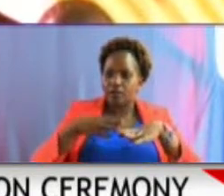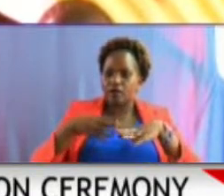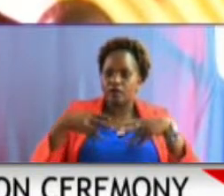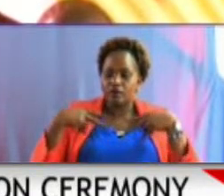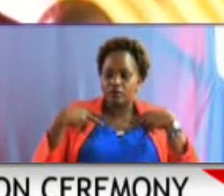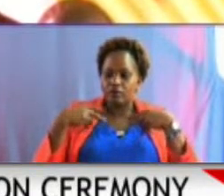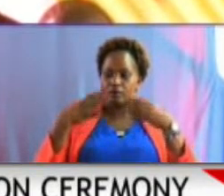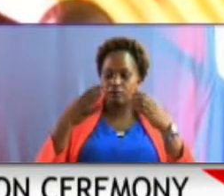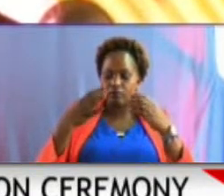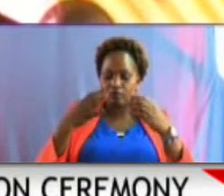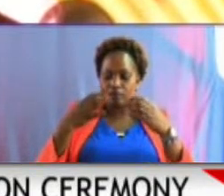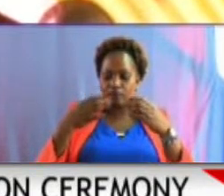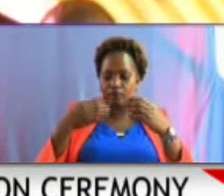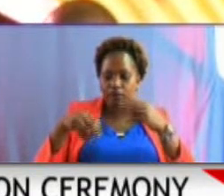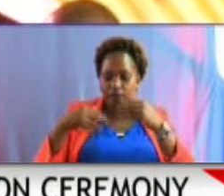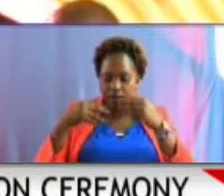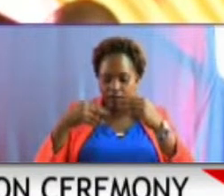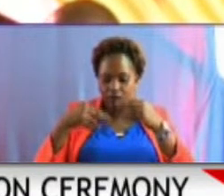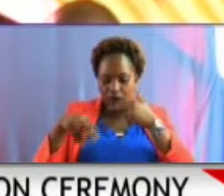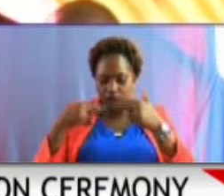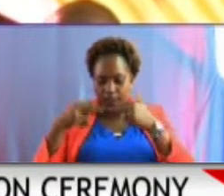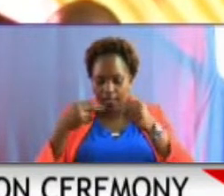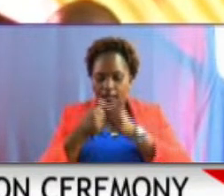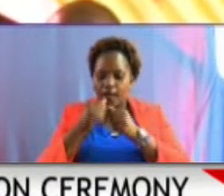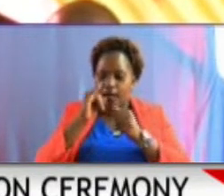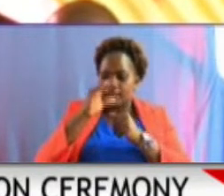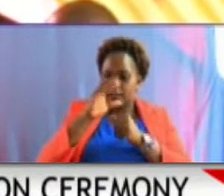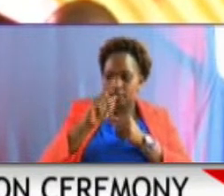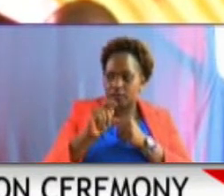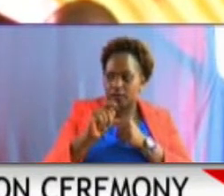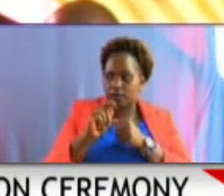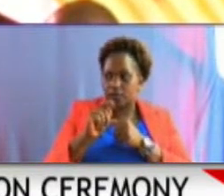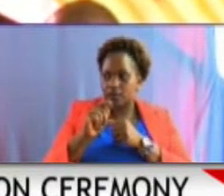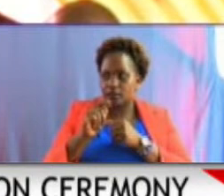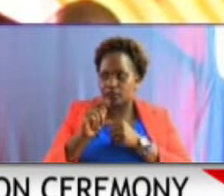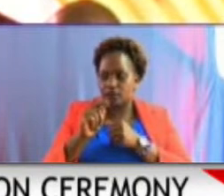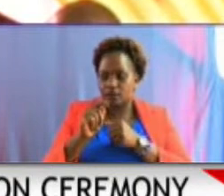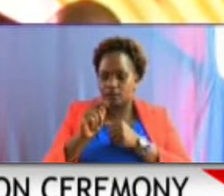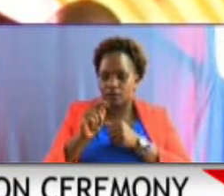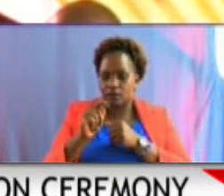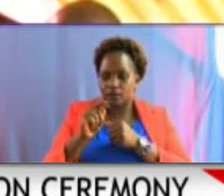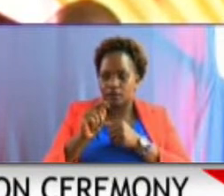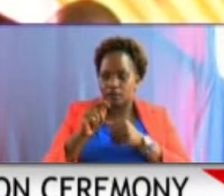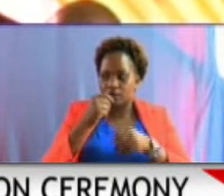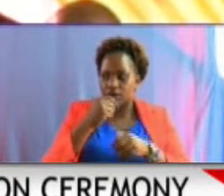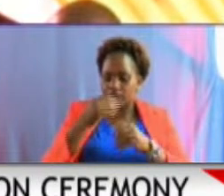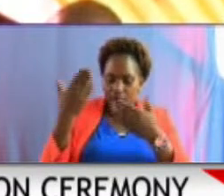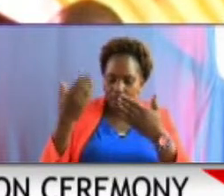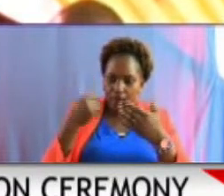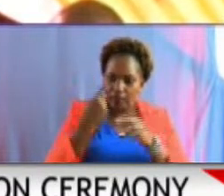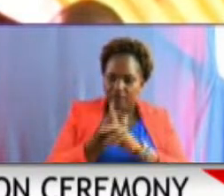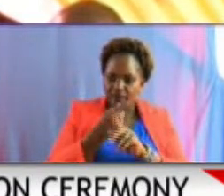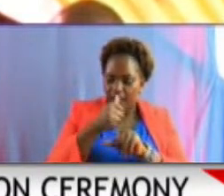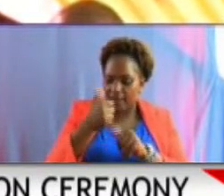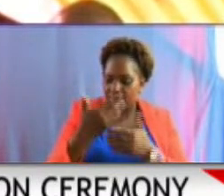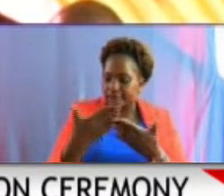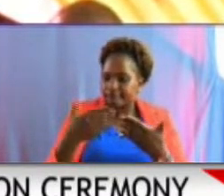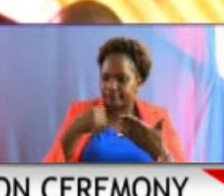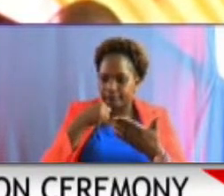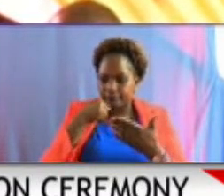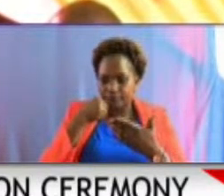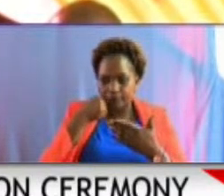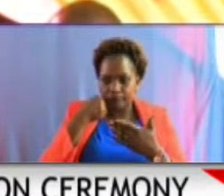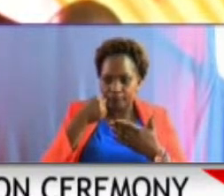hospitality, ICT, engineering, and robotics, a number